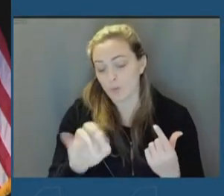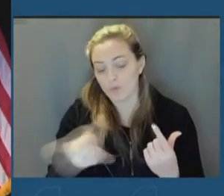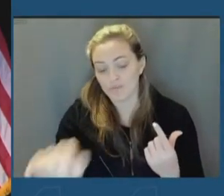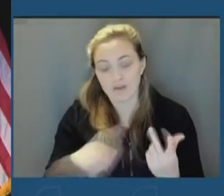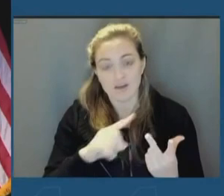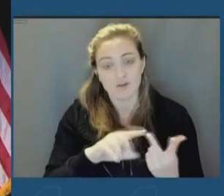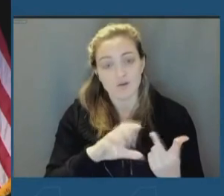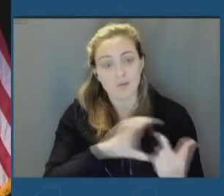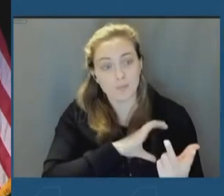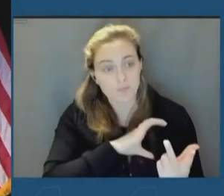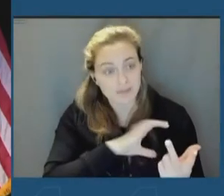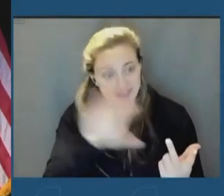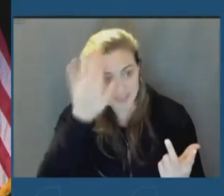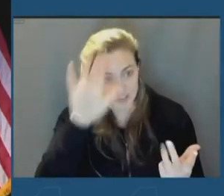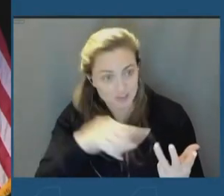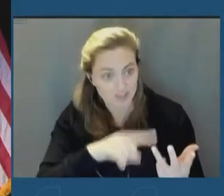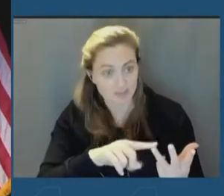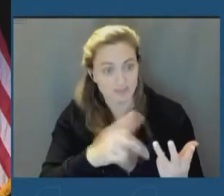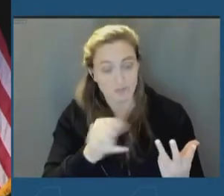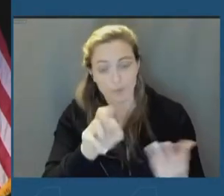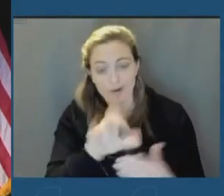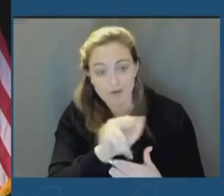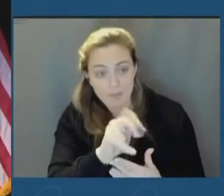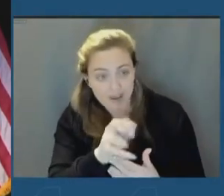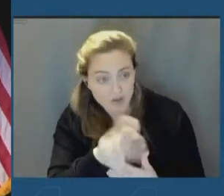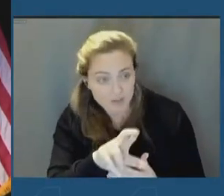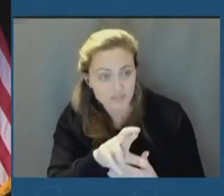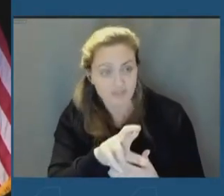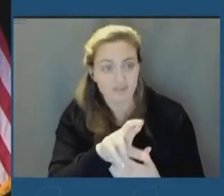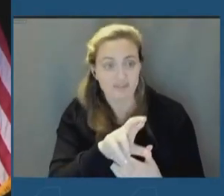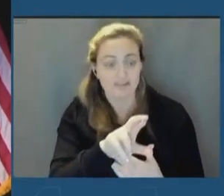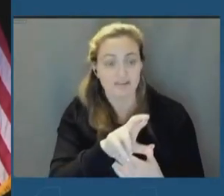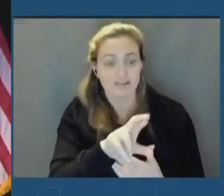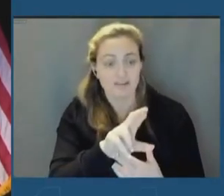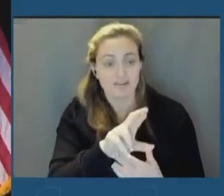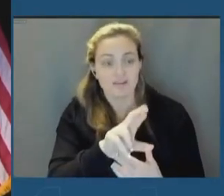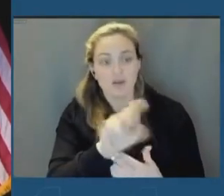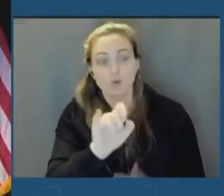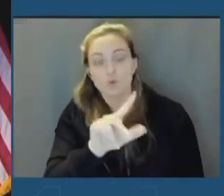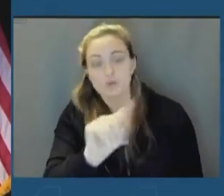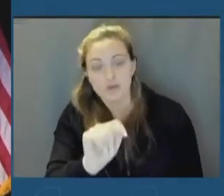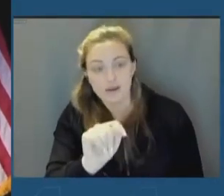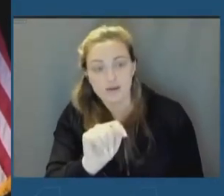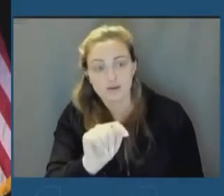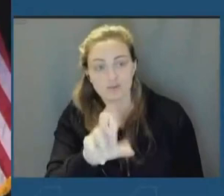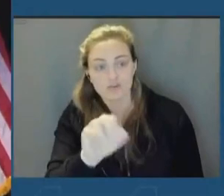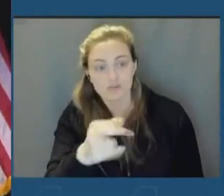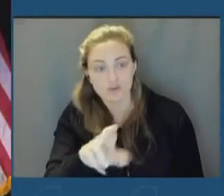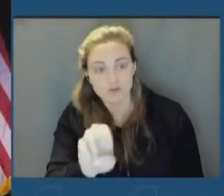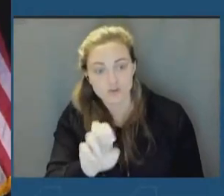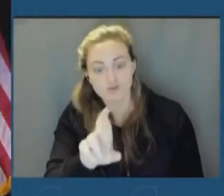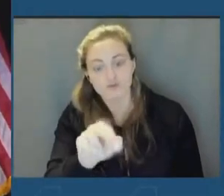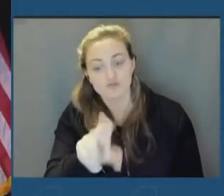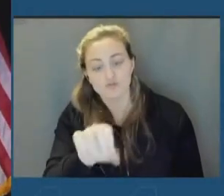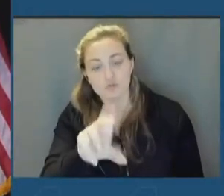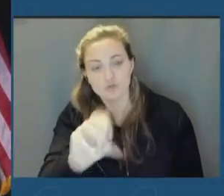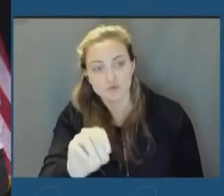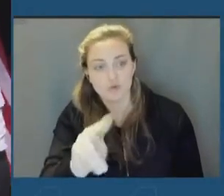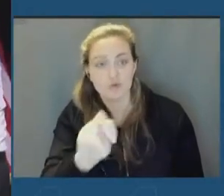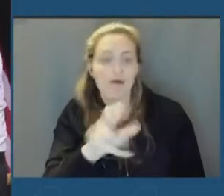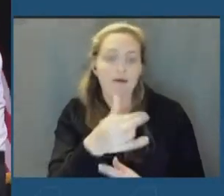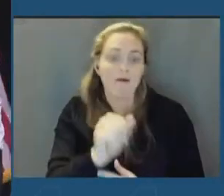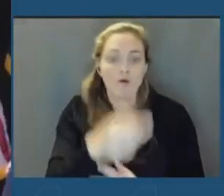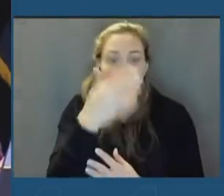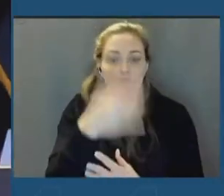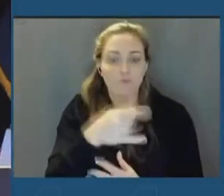Brian Patterson, Police Captain Louis Lubert, Police Lieutenant Richard Russo, Niagara Frontier Transportation